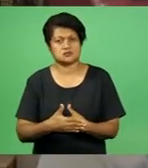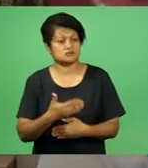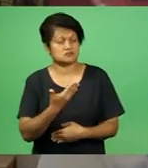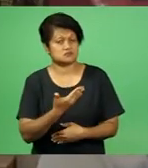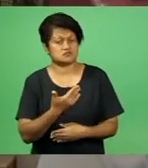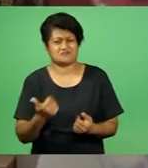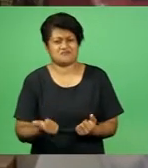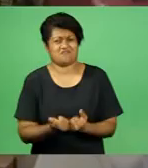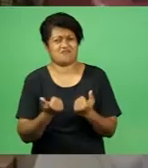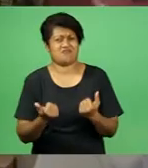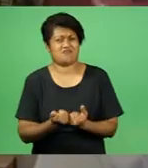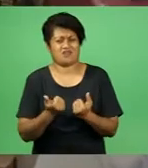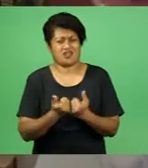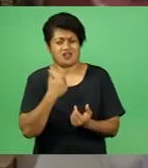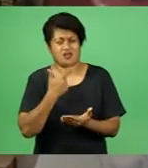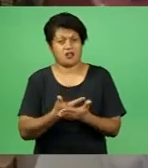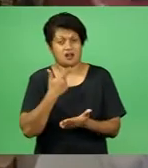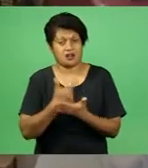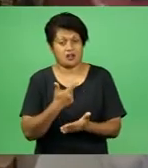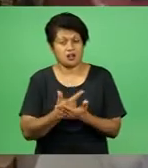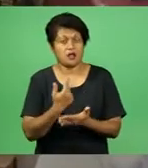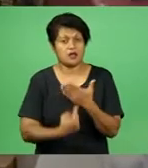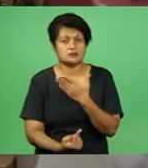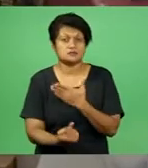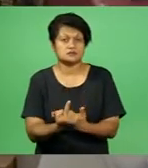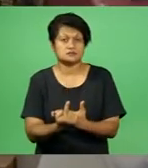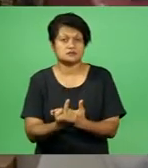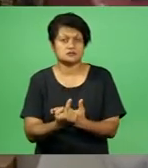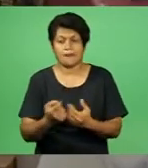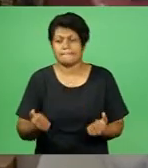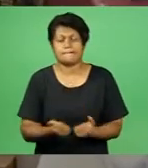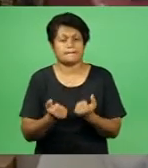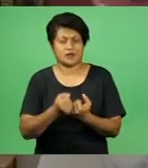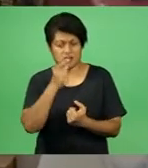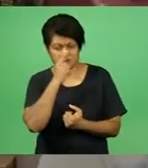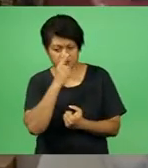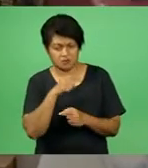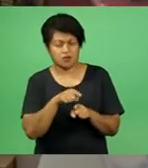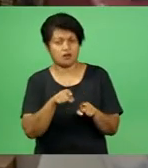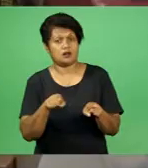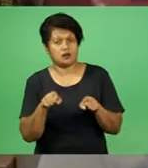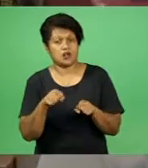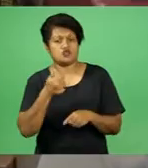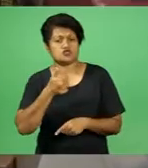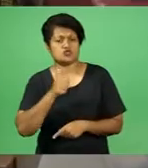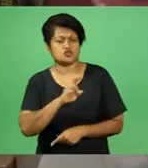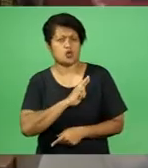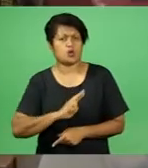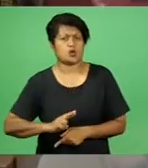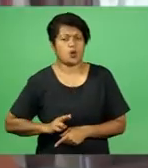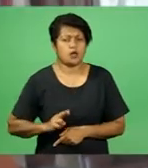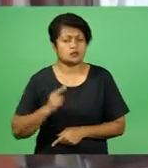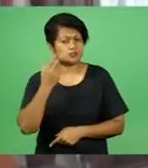around. There's a lot of people going around, can be using the Royal British Legion's name or even using my